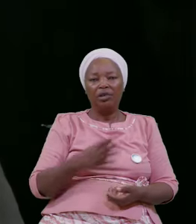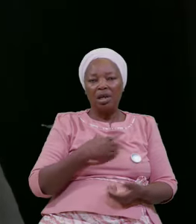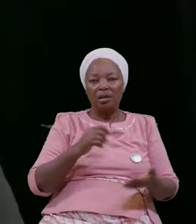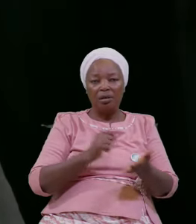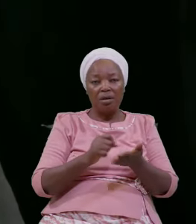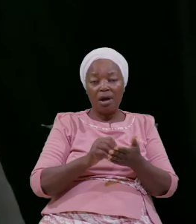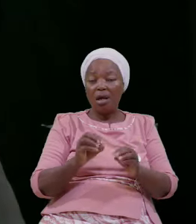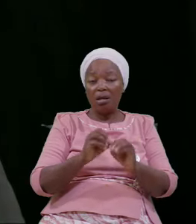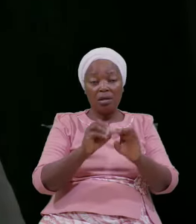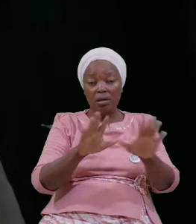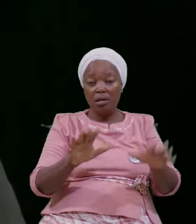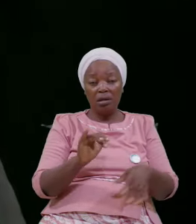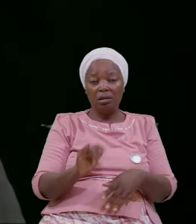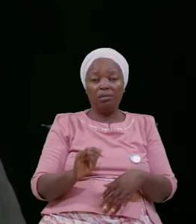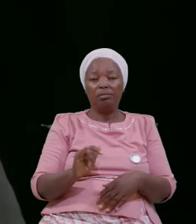Give them the right information.